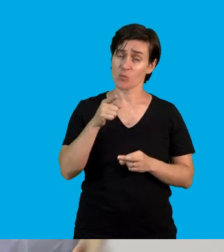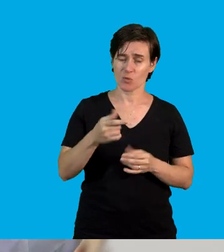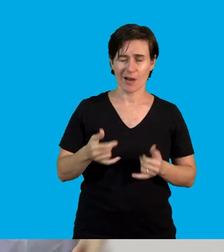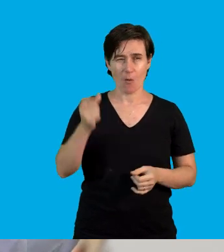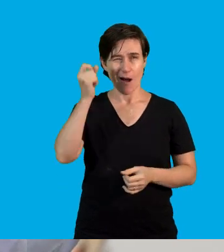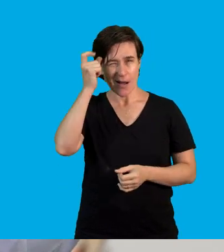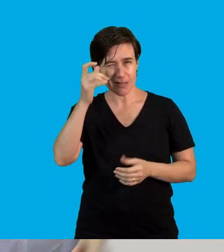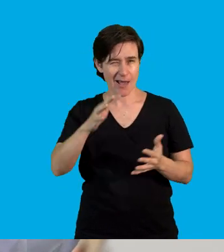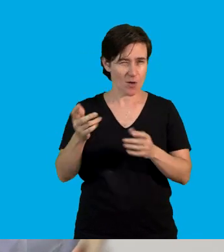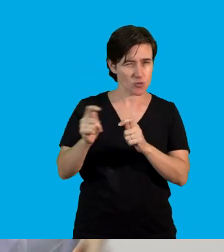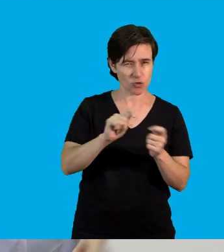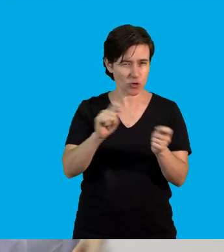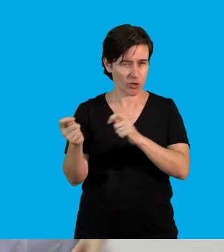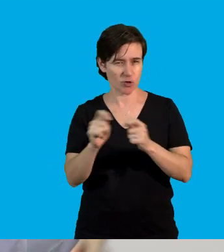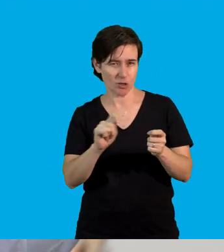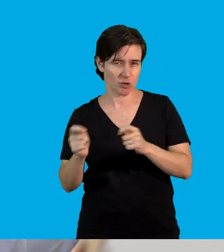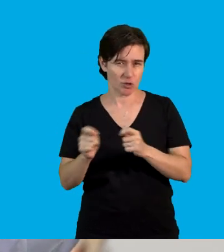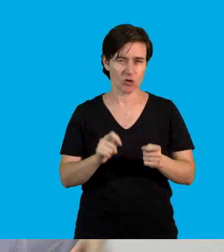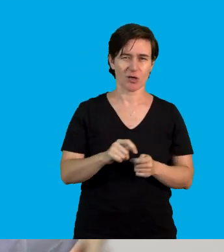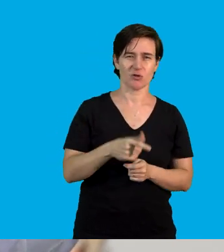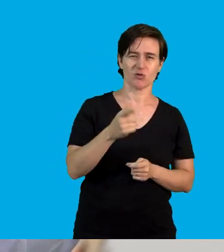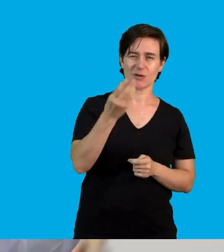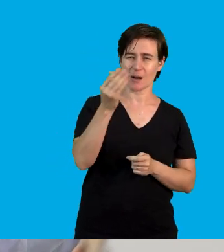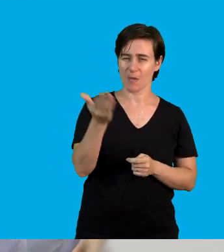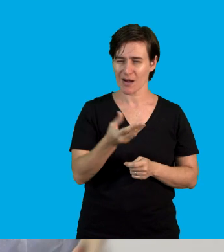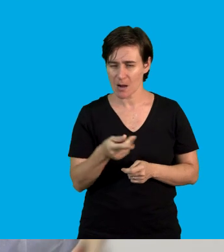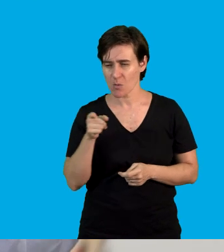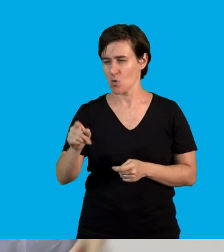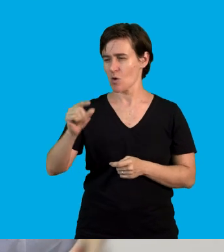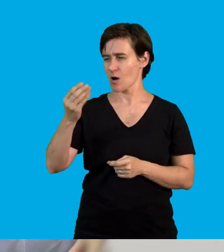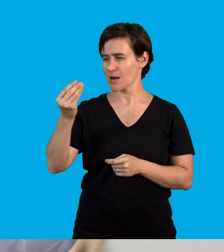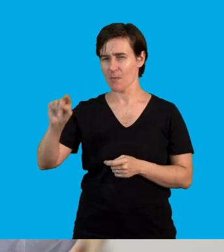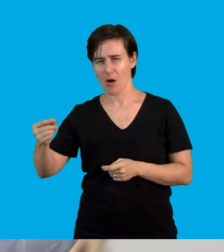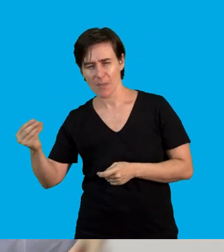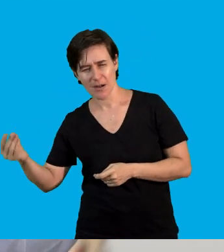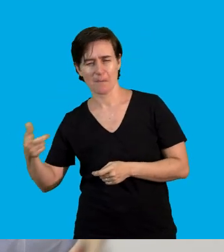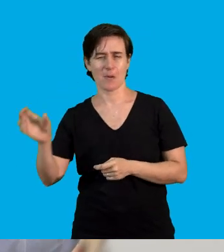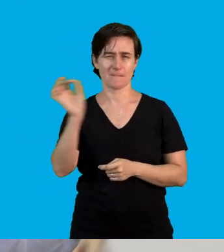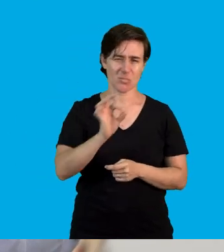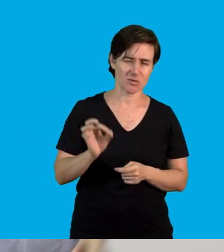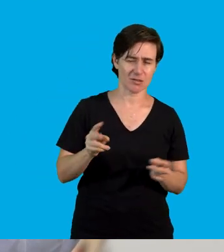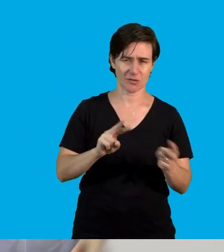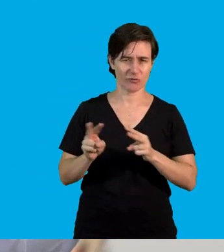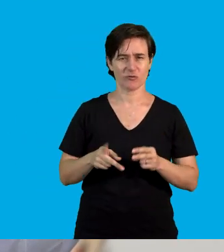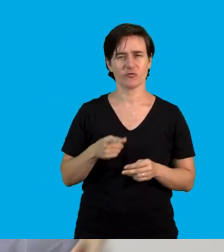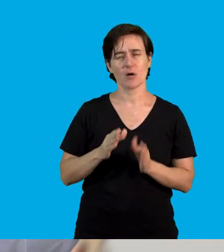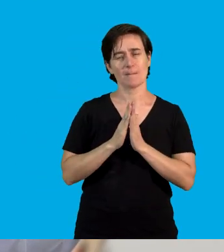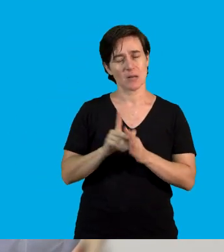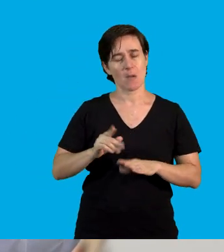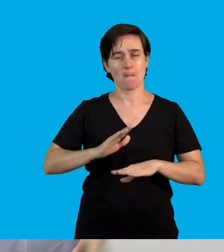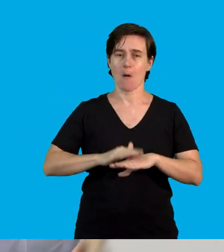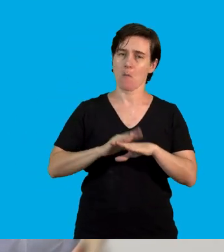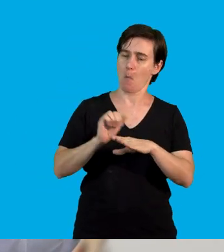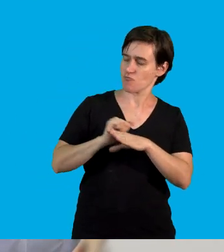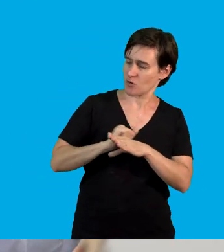now understand how to convert decimals to fractions, fractions to percentages, and vice versa. Do